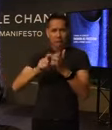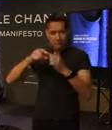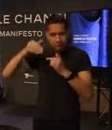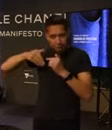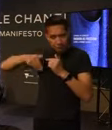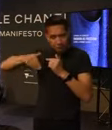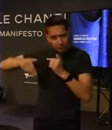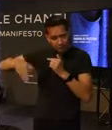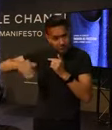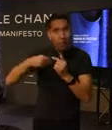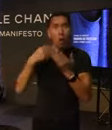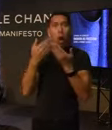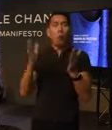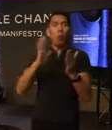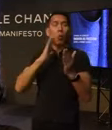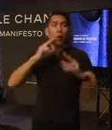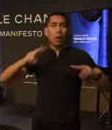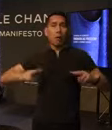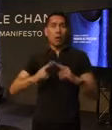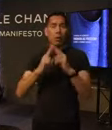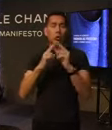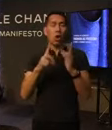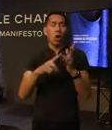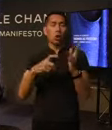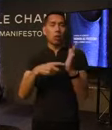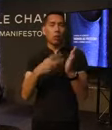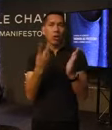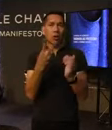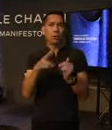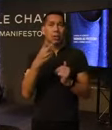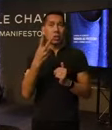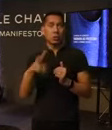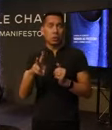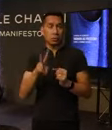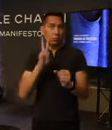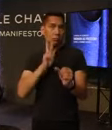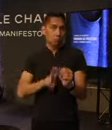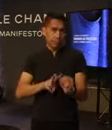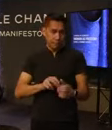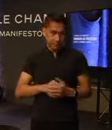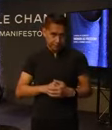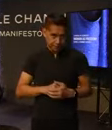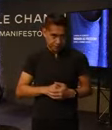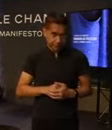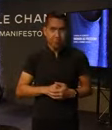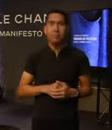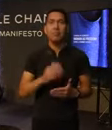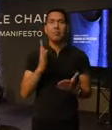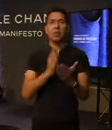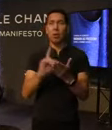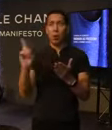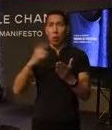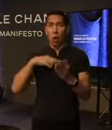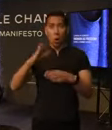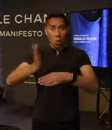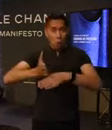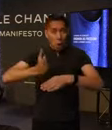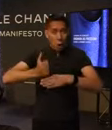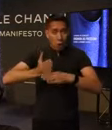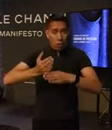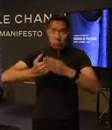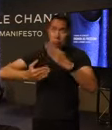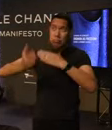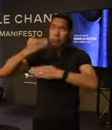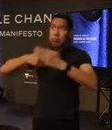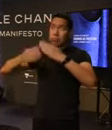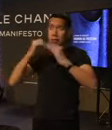opened in Paris in October 2020. Visually sumptuous and spanning the breadth of Chanel's career, the exhibition charts the